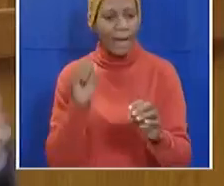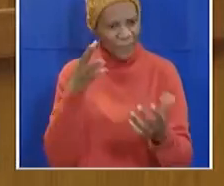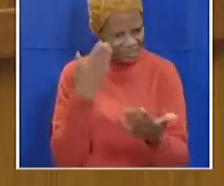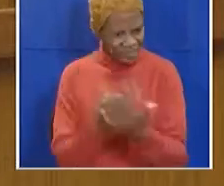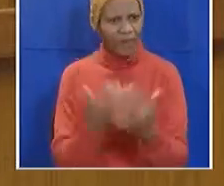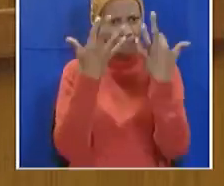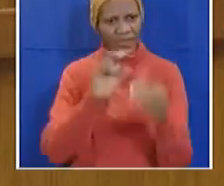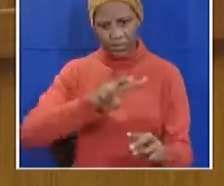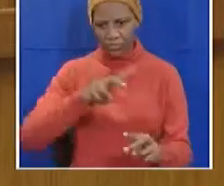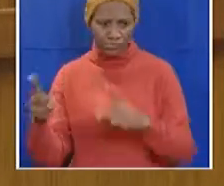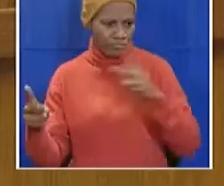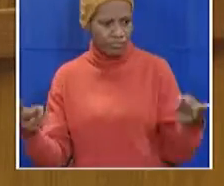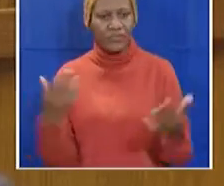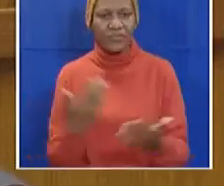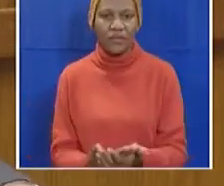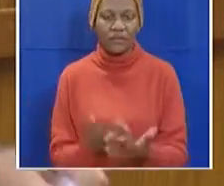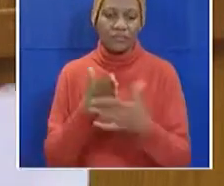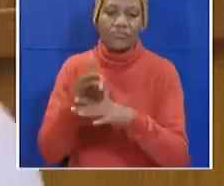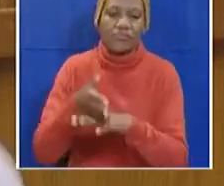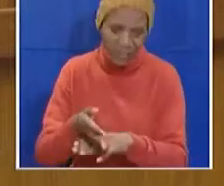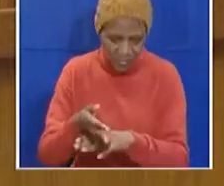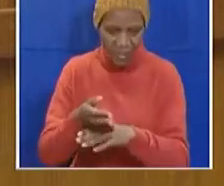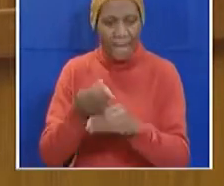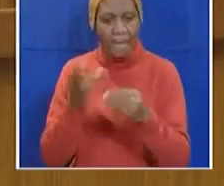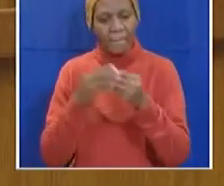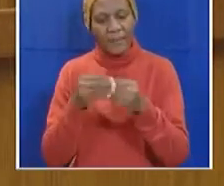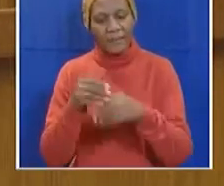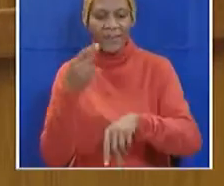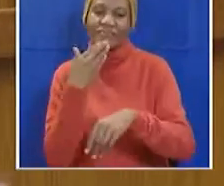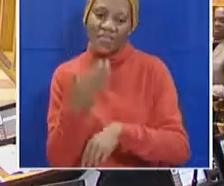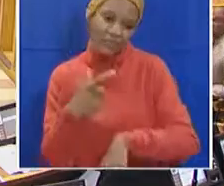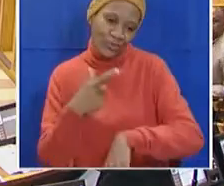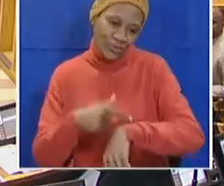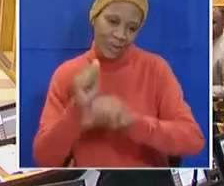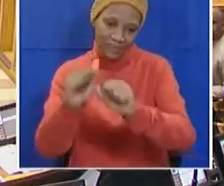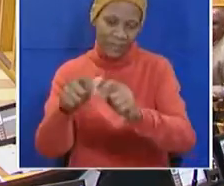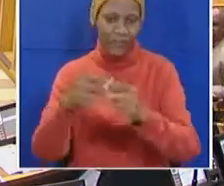funds. And this is how efficiently this can be dealt with. Thank you, Chairperson. Thank you.